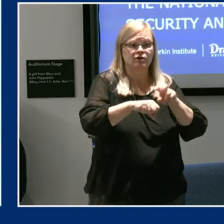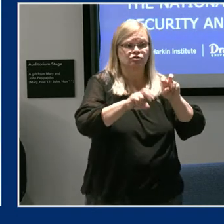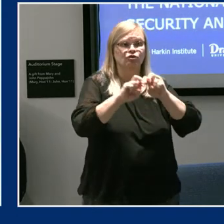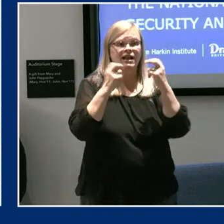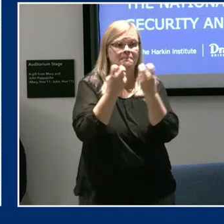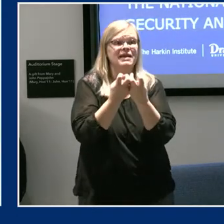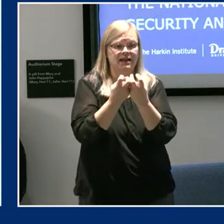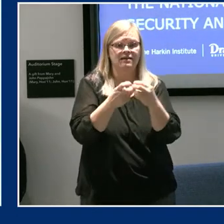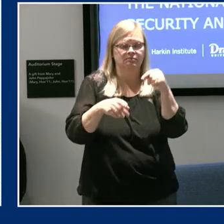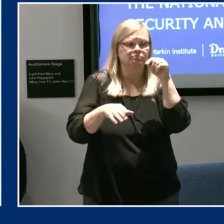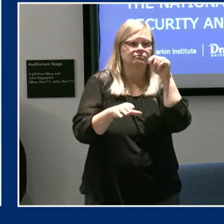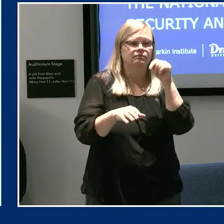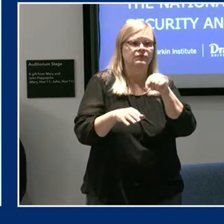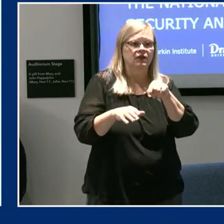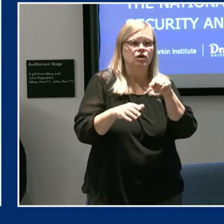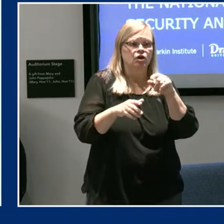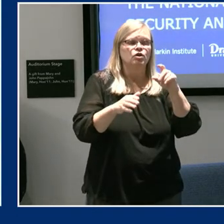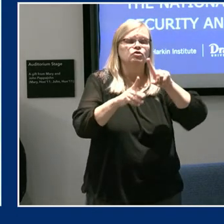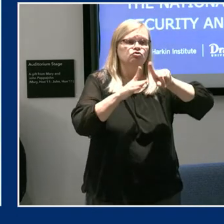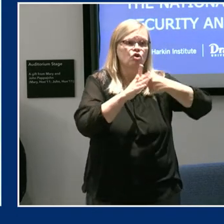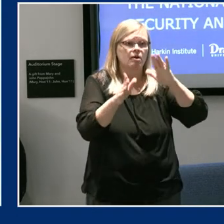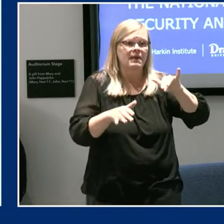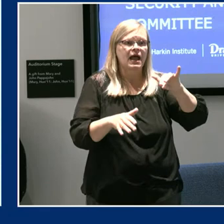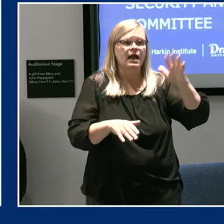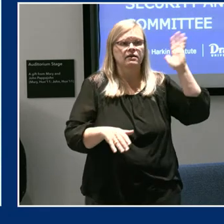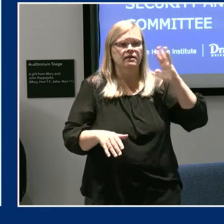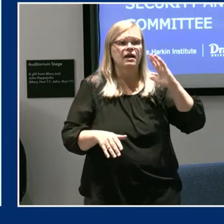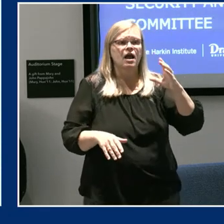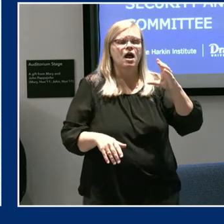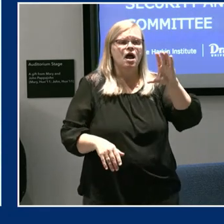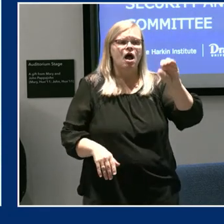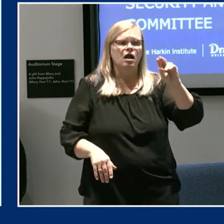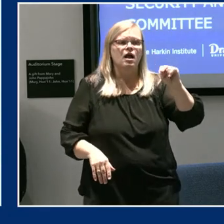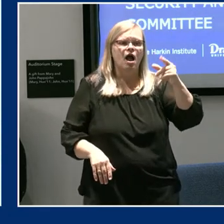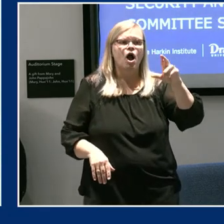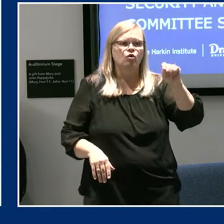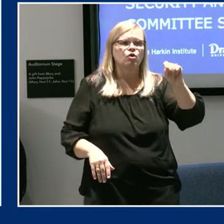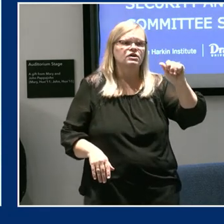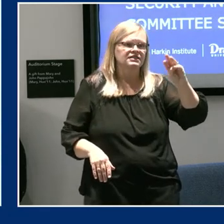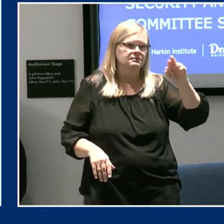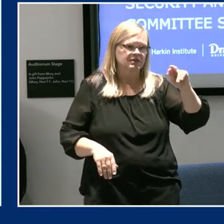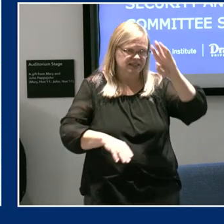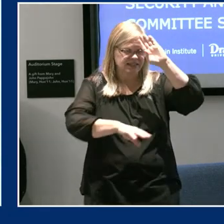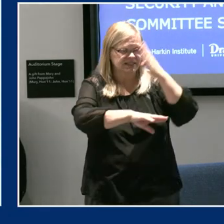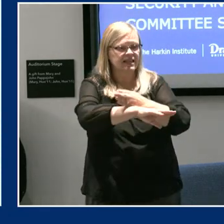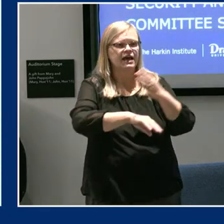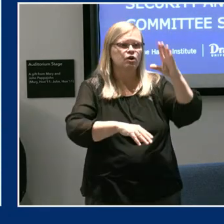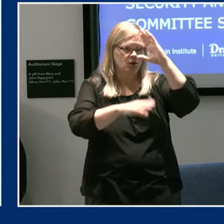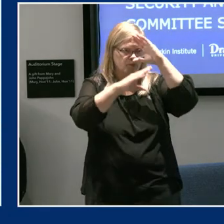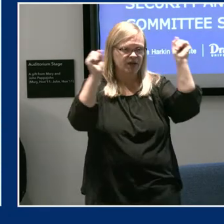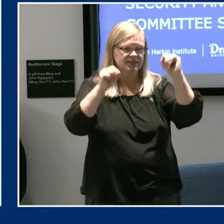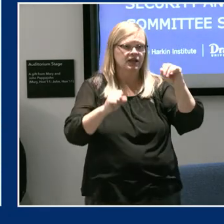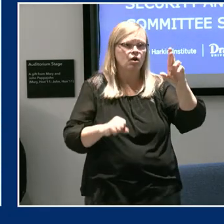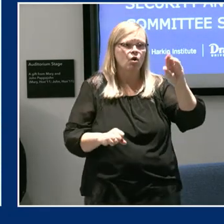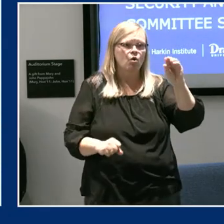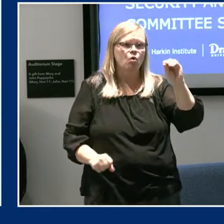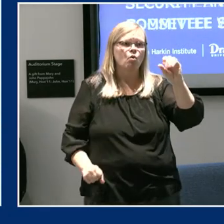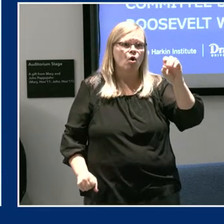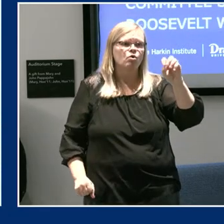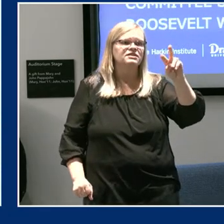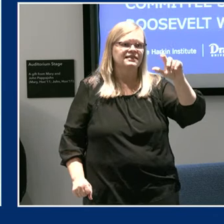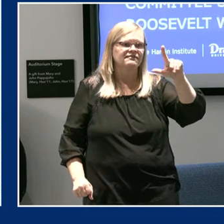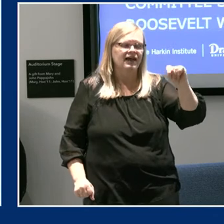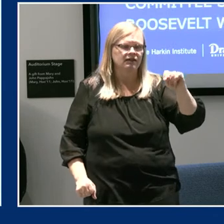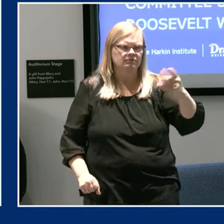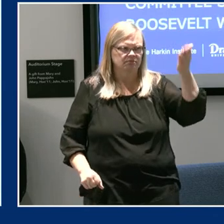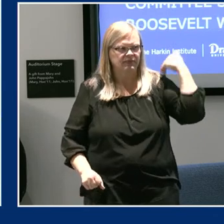by then Congressman James Roosevelt, who was the son of President Roosevelt, in 1981,